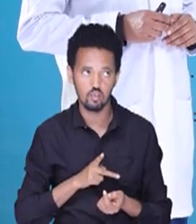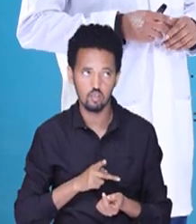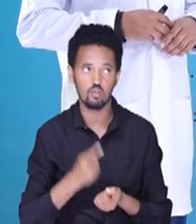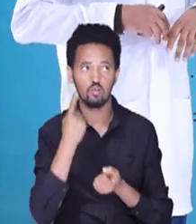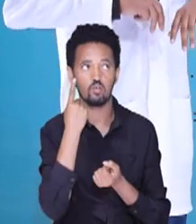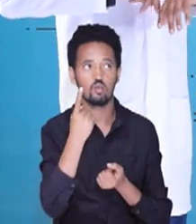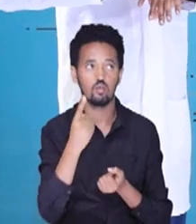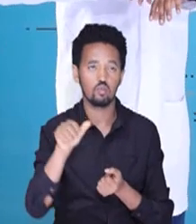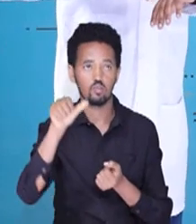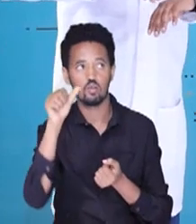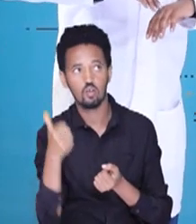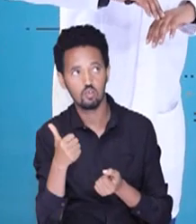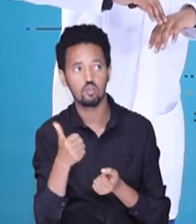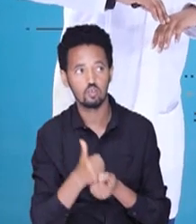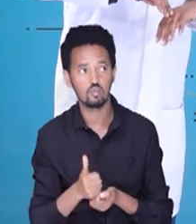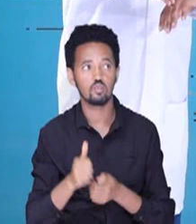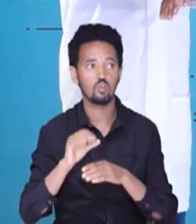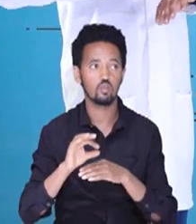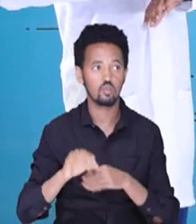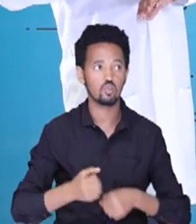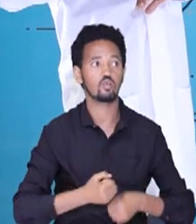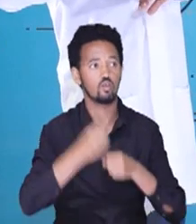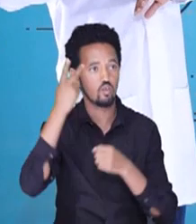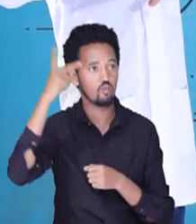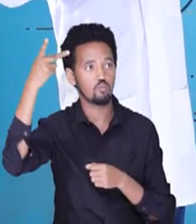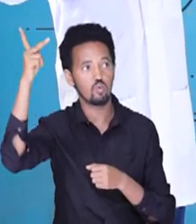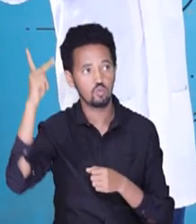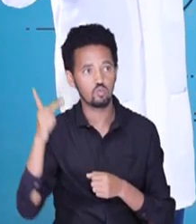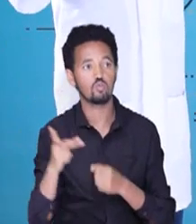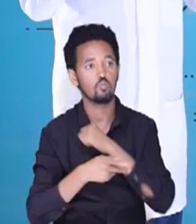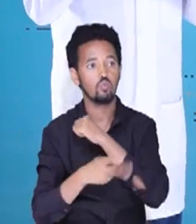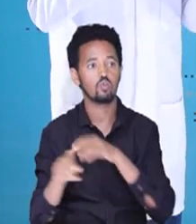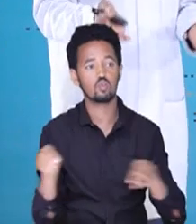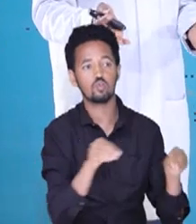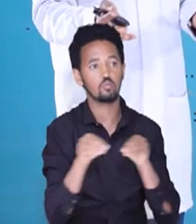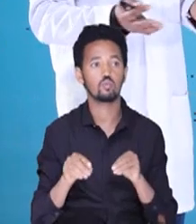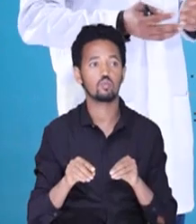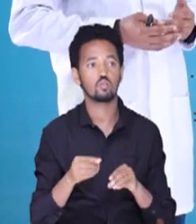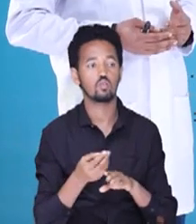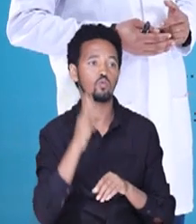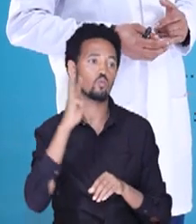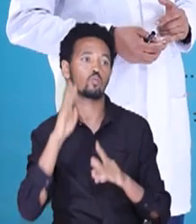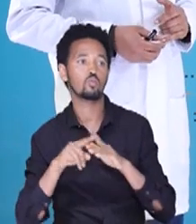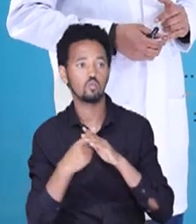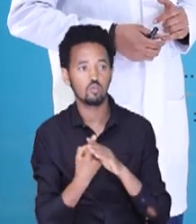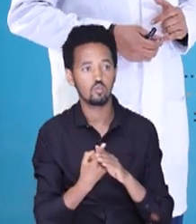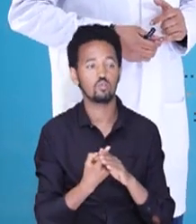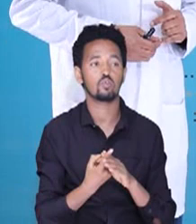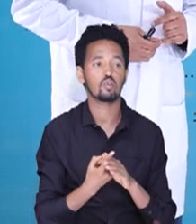War. Another secular philosophy and secular political movement was started. This was known